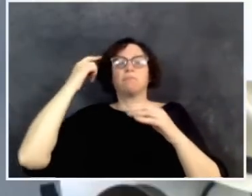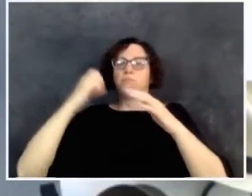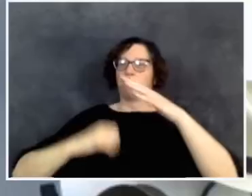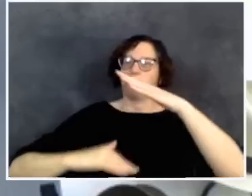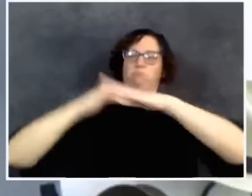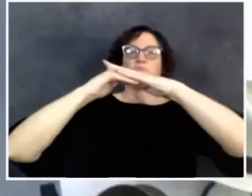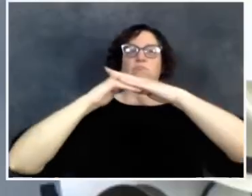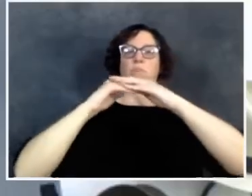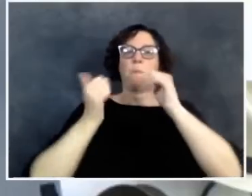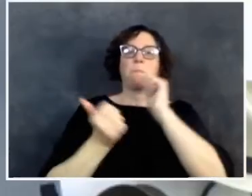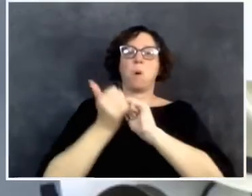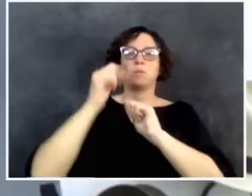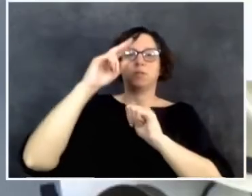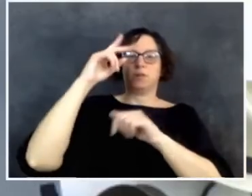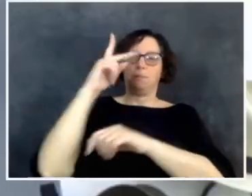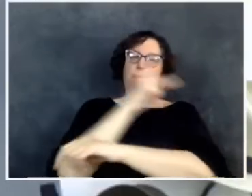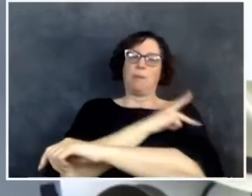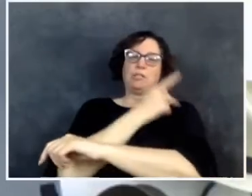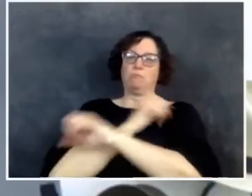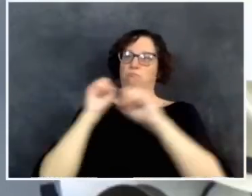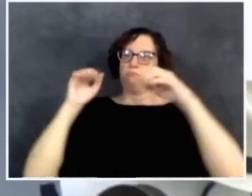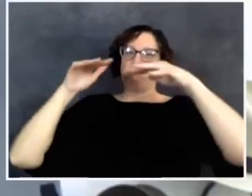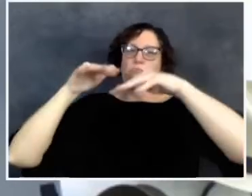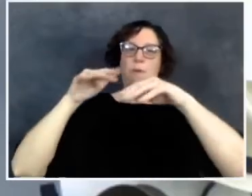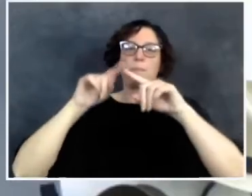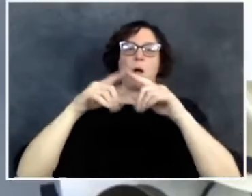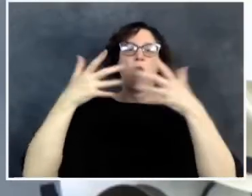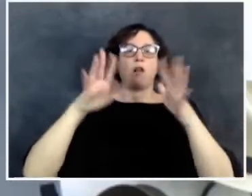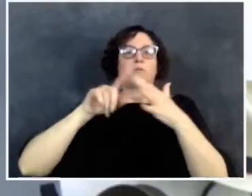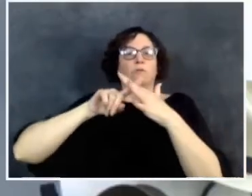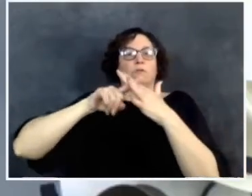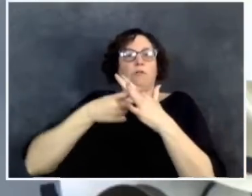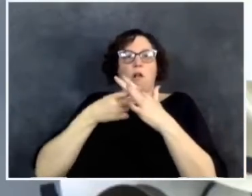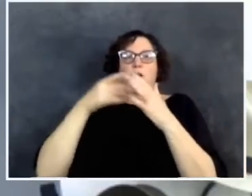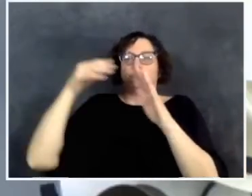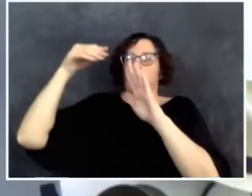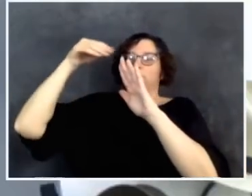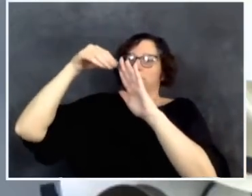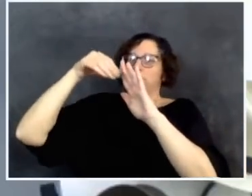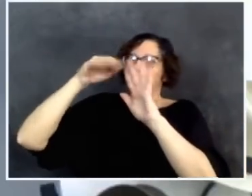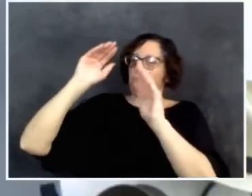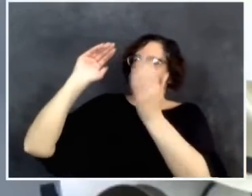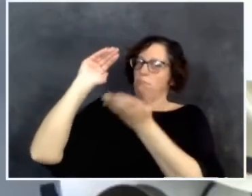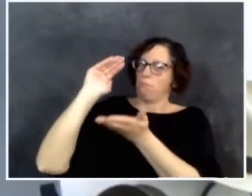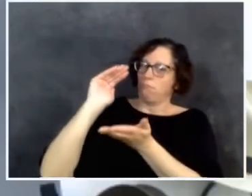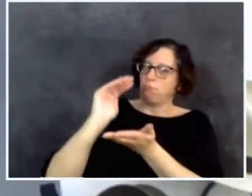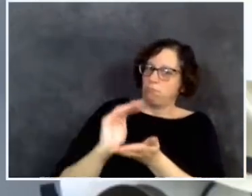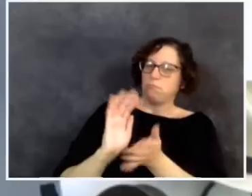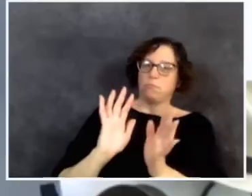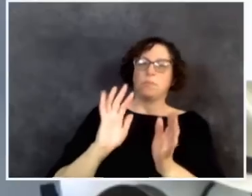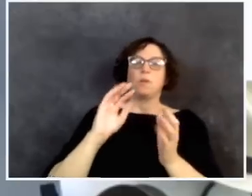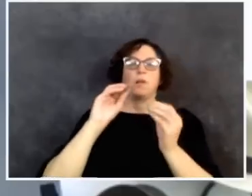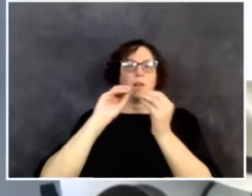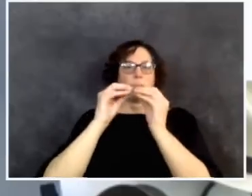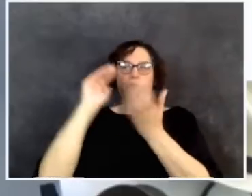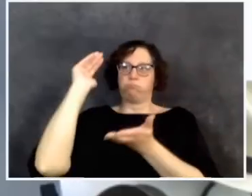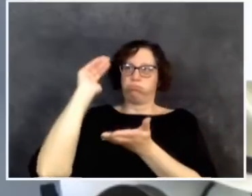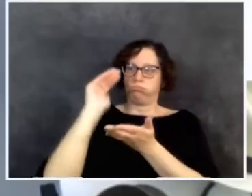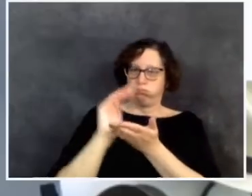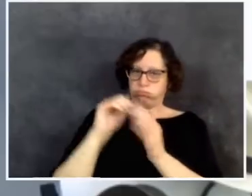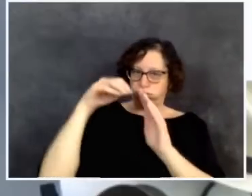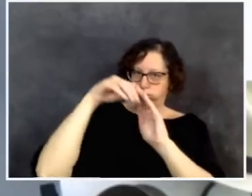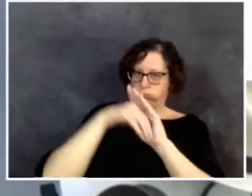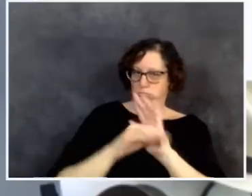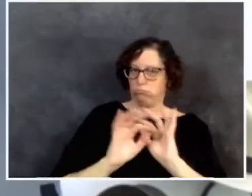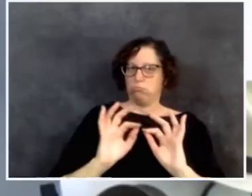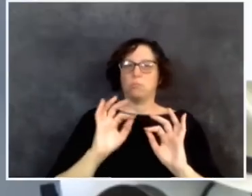did about 10 days ago. So I feel confident that without field hospitals, we'll still have enough capacity to take care